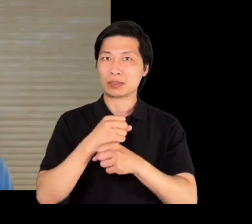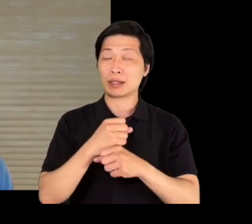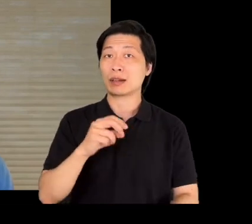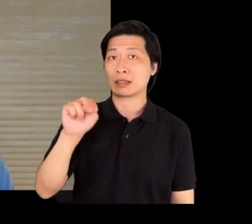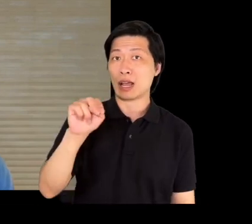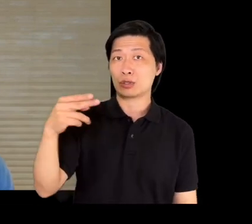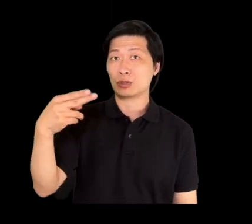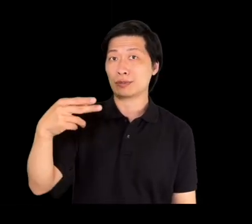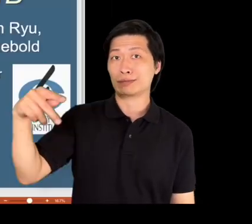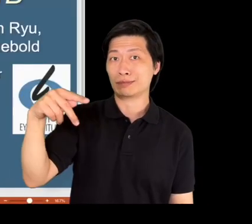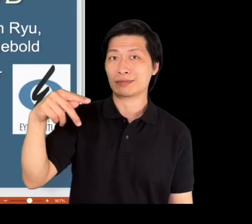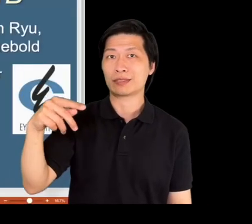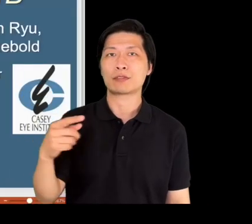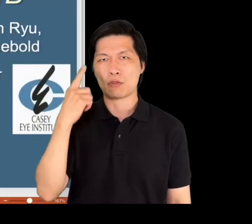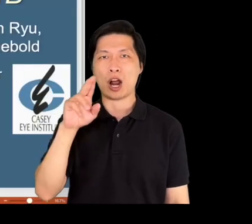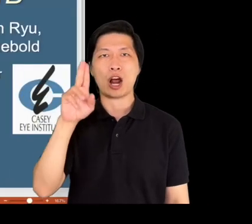to share my slides now.